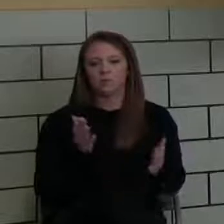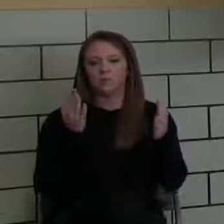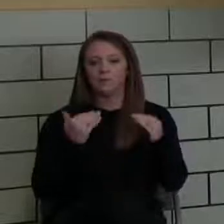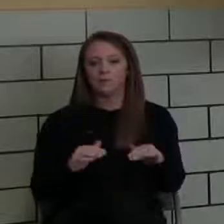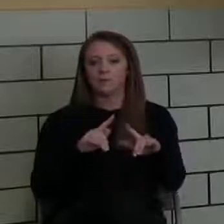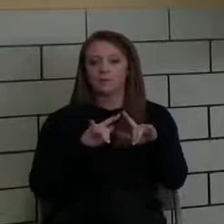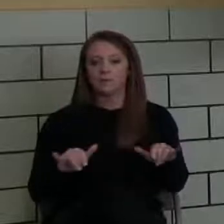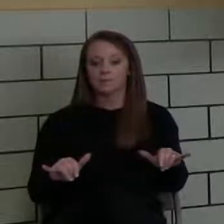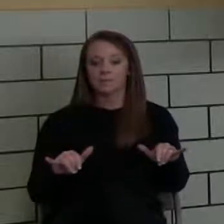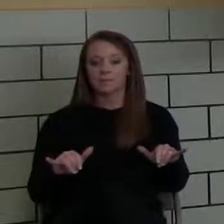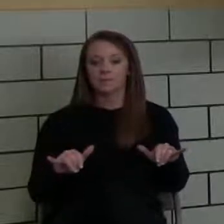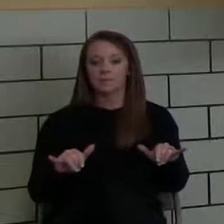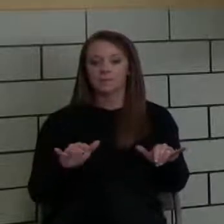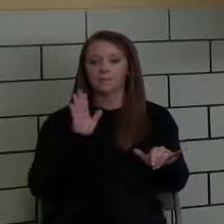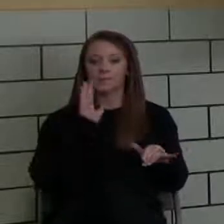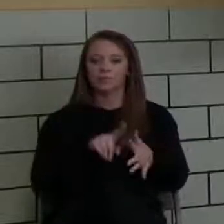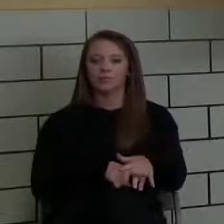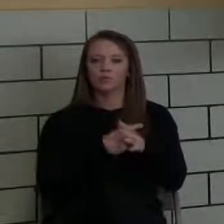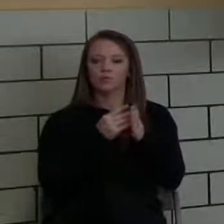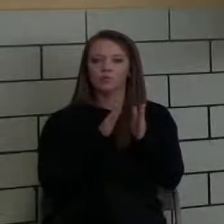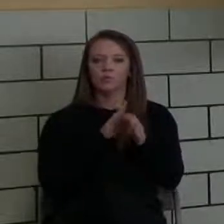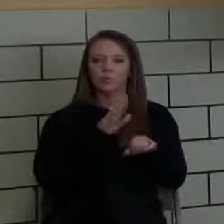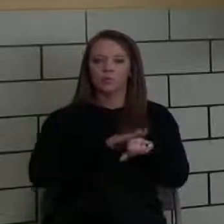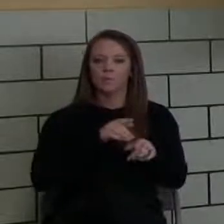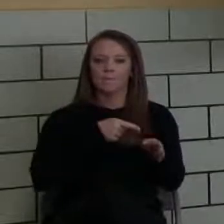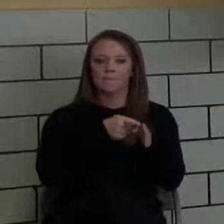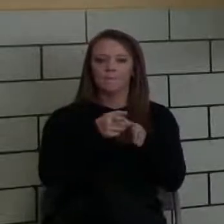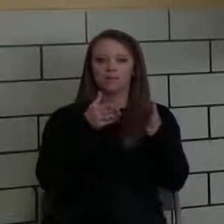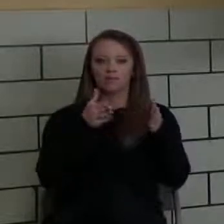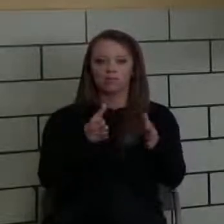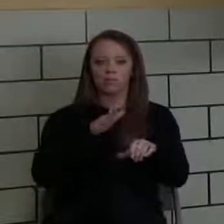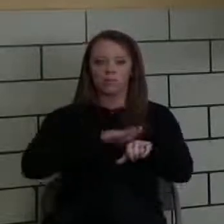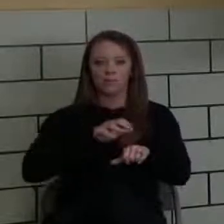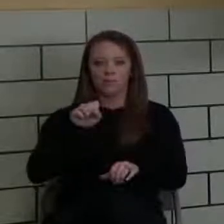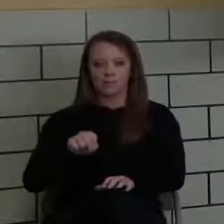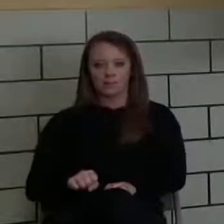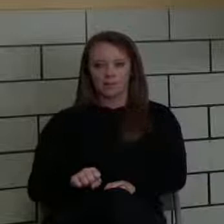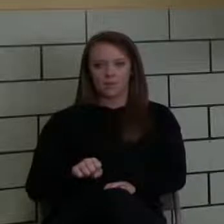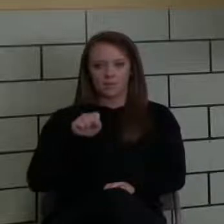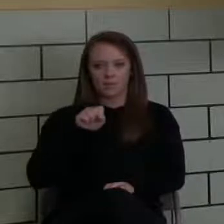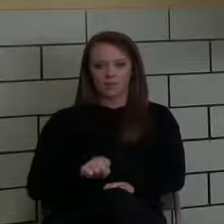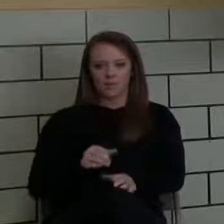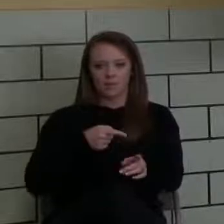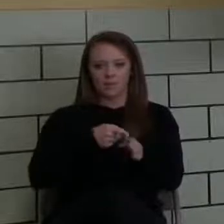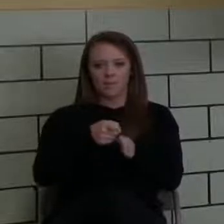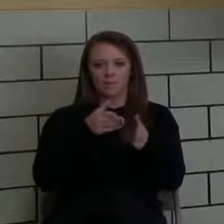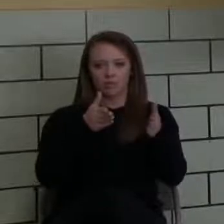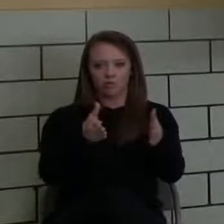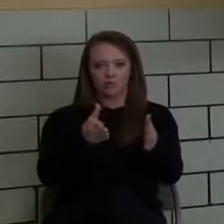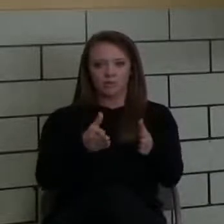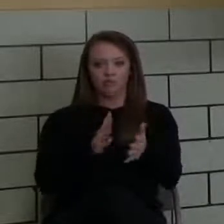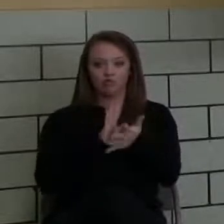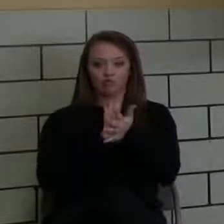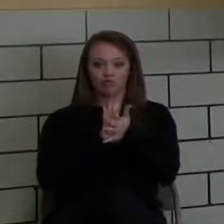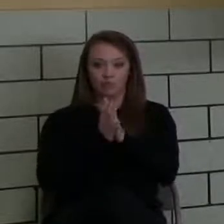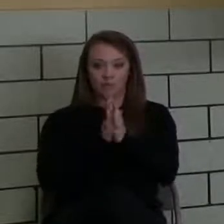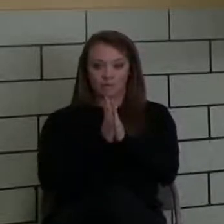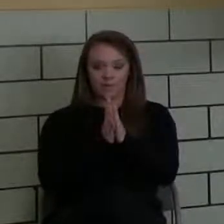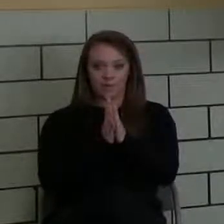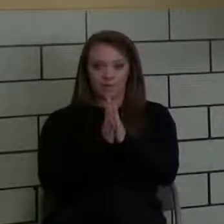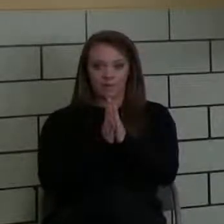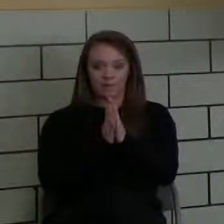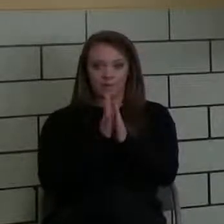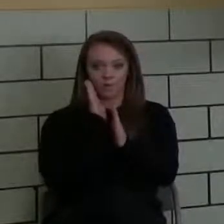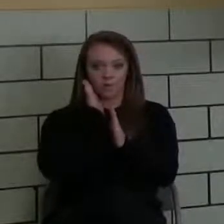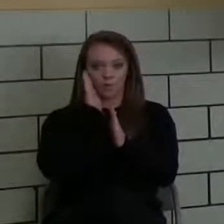same time start on Main Street on the south side of the road. We'll take traffic